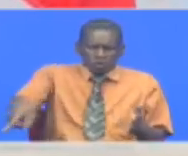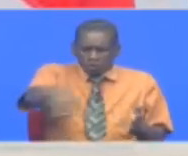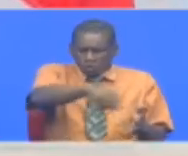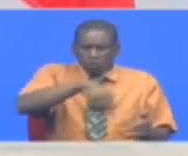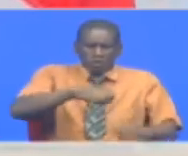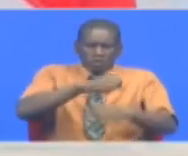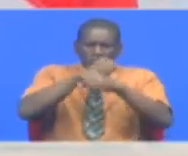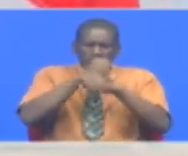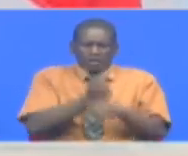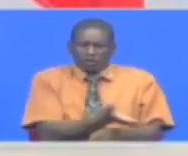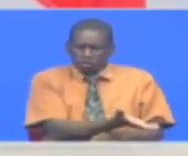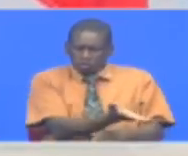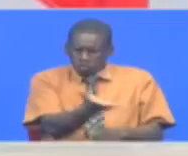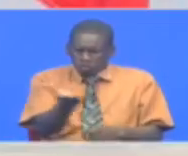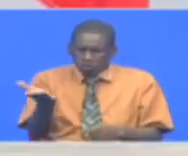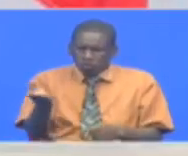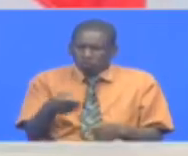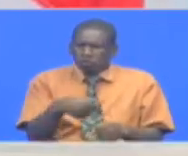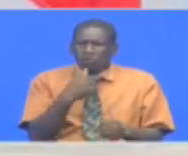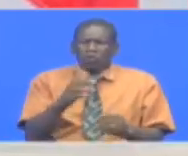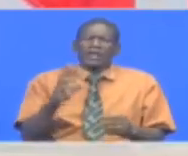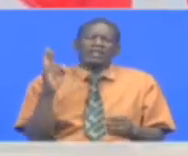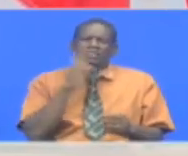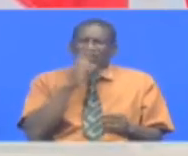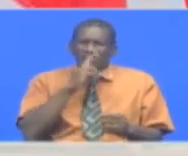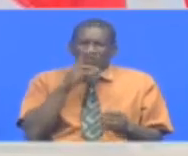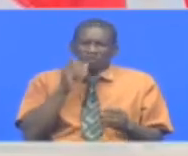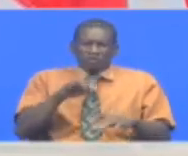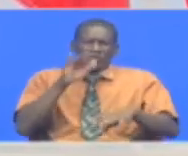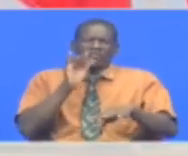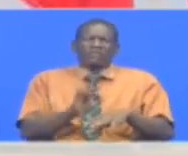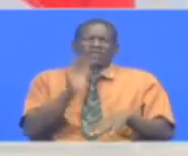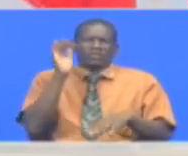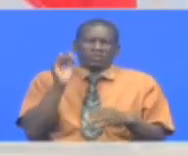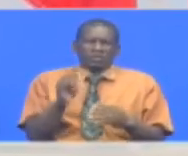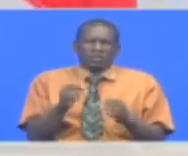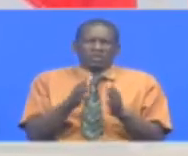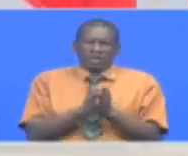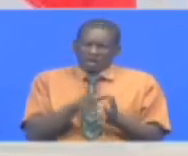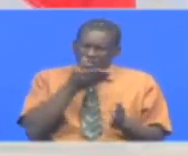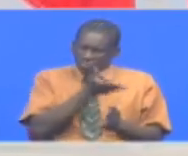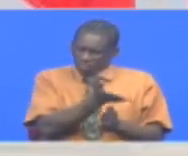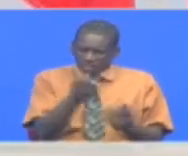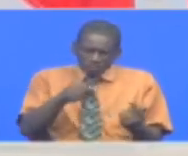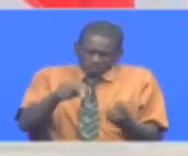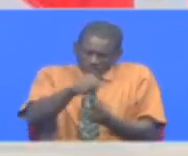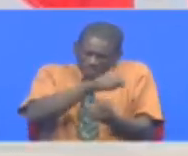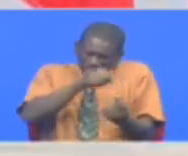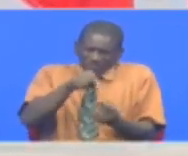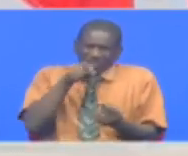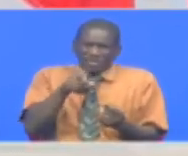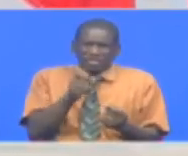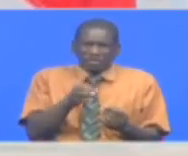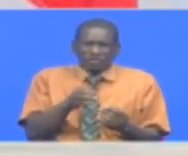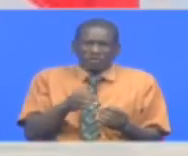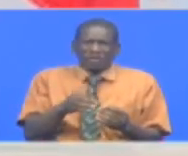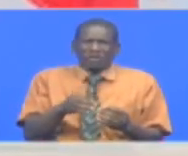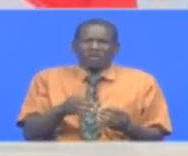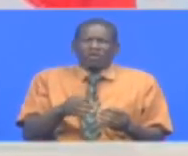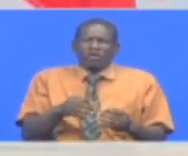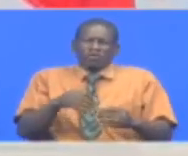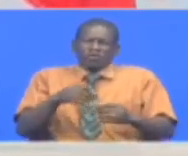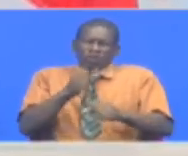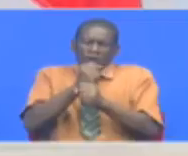those who are at the greatest risk of infection. And these are specifically our frontline